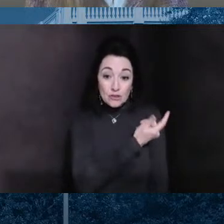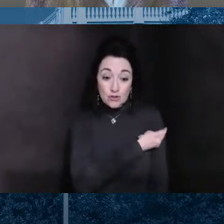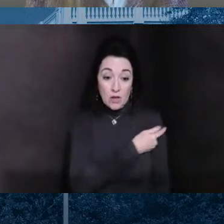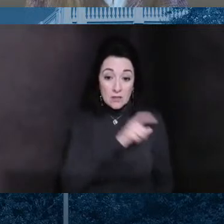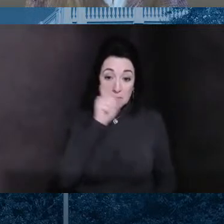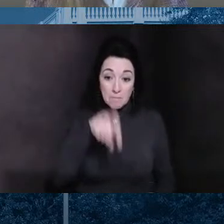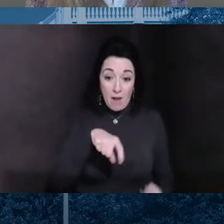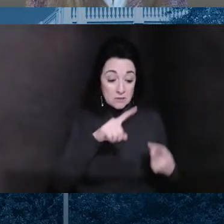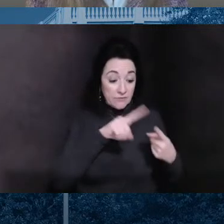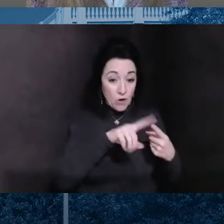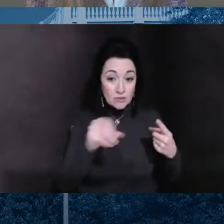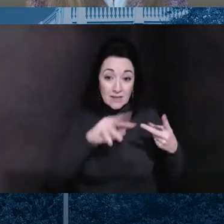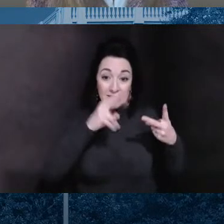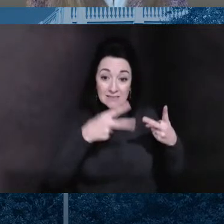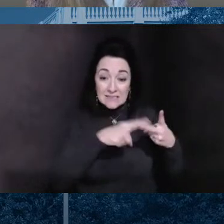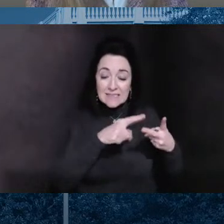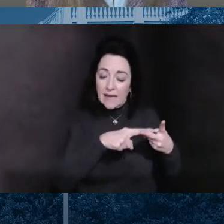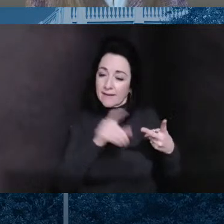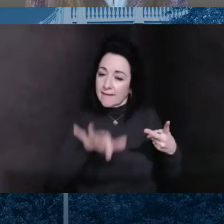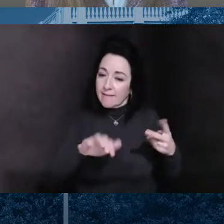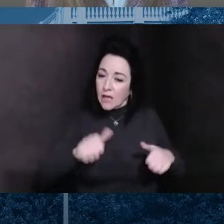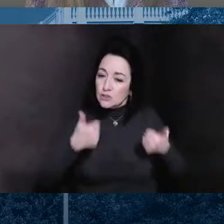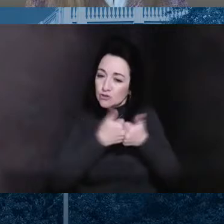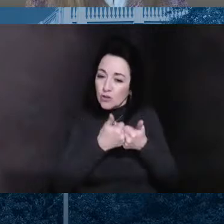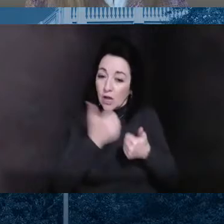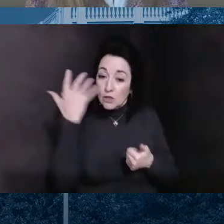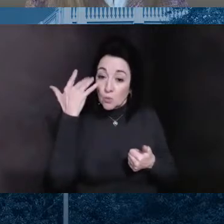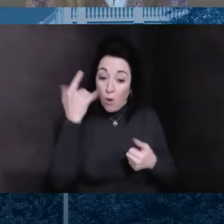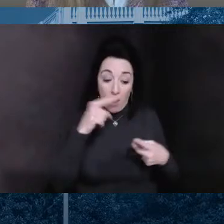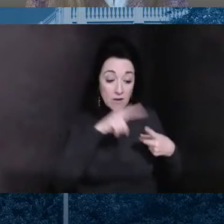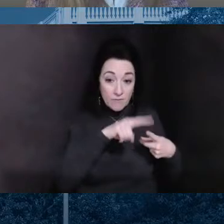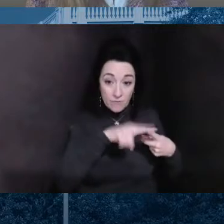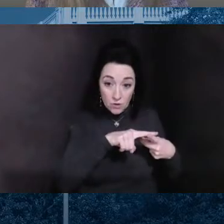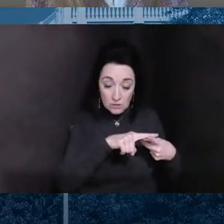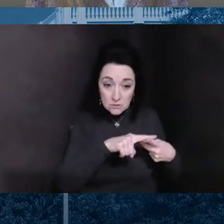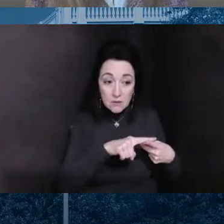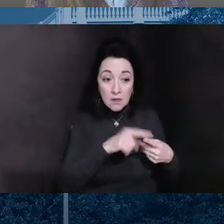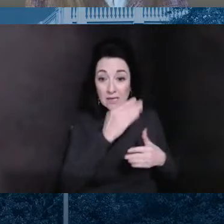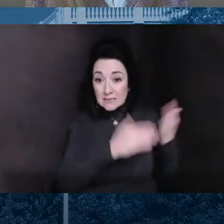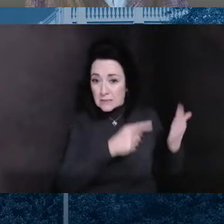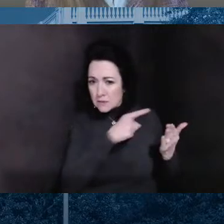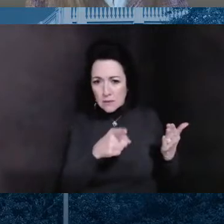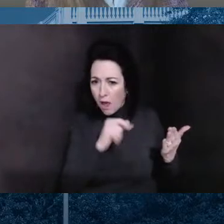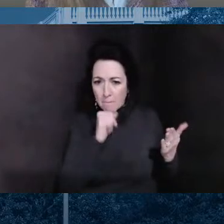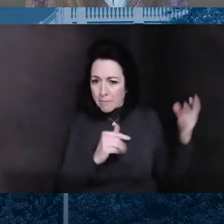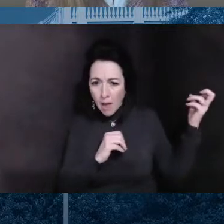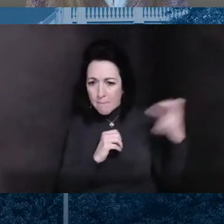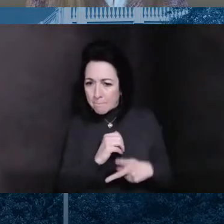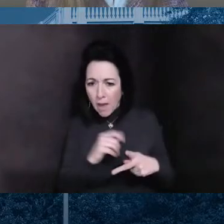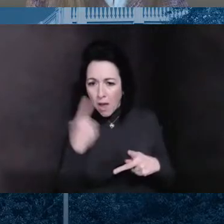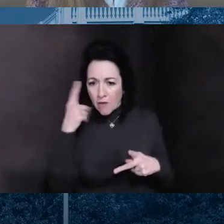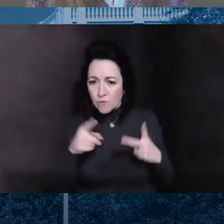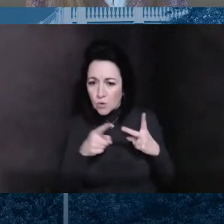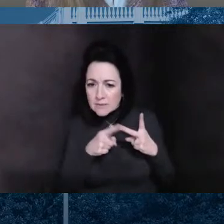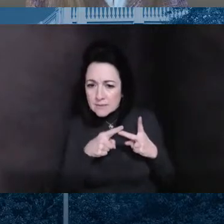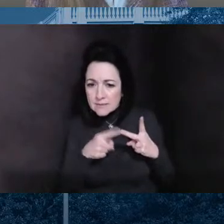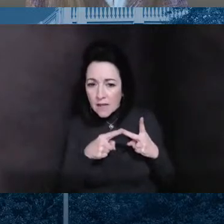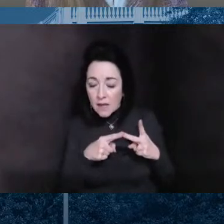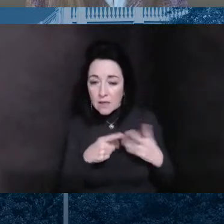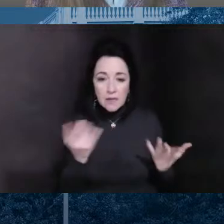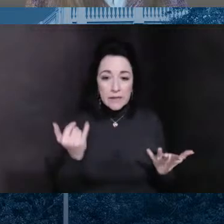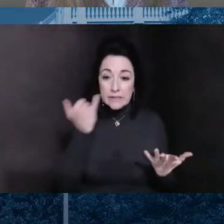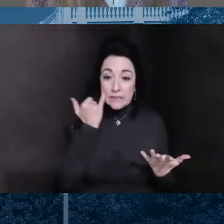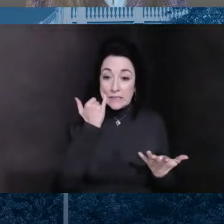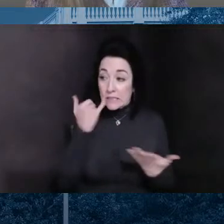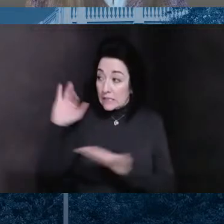it, as you do more and more first dose folks, when they come back around for their second dose, if your supply is not